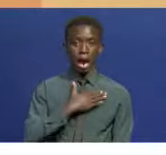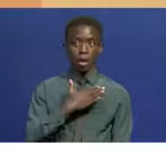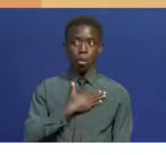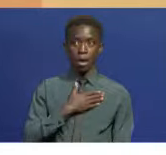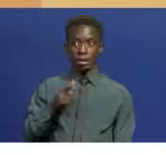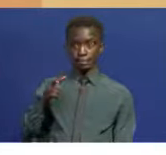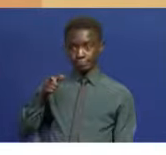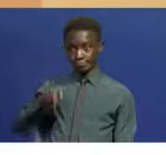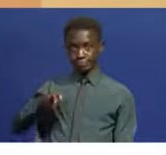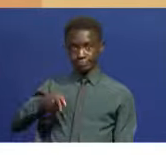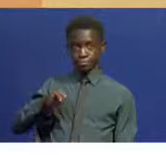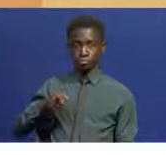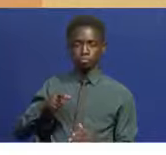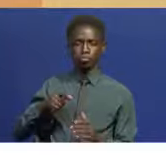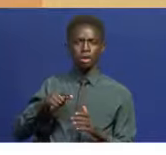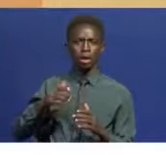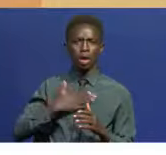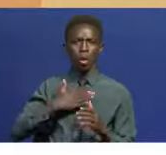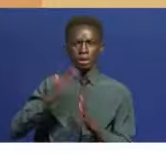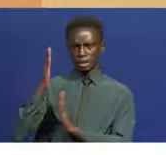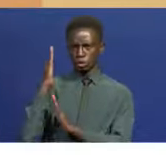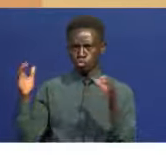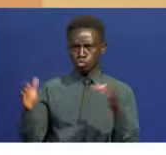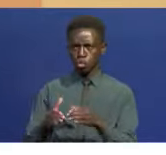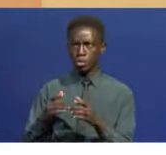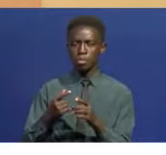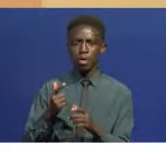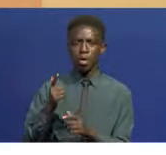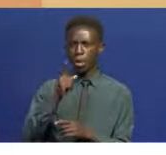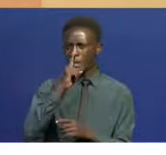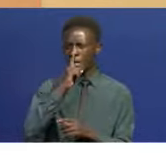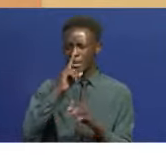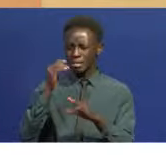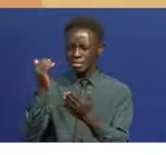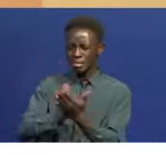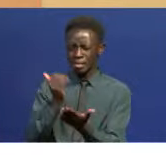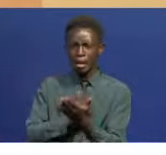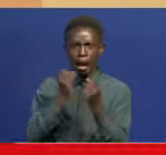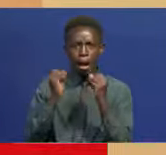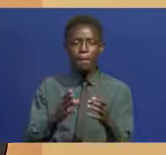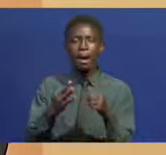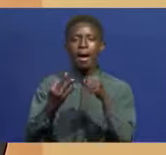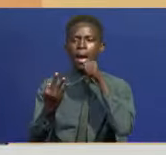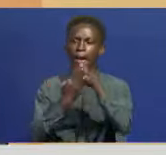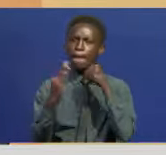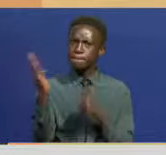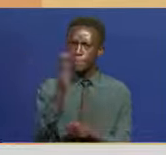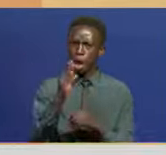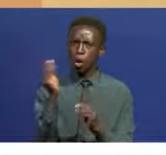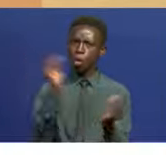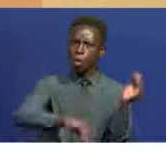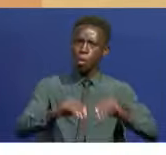per month or an annual, talk about figures, we're talking about 8 billion. That's a big injection into the economy. Mm-hmm. And the payload